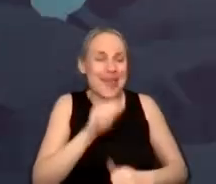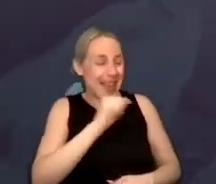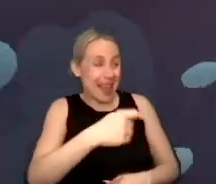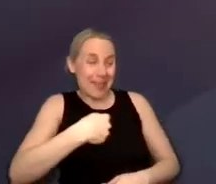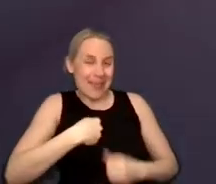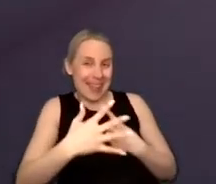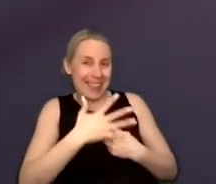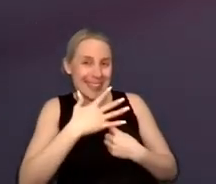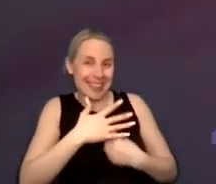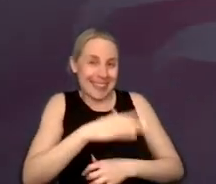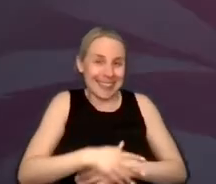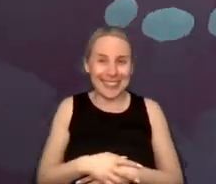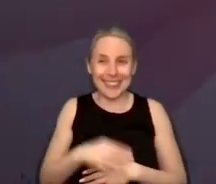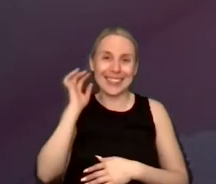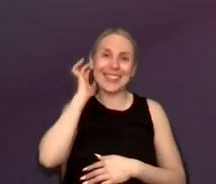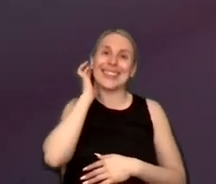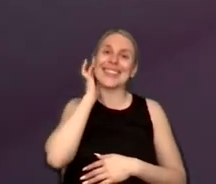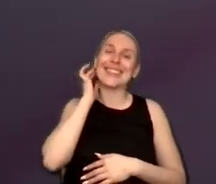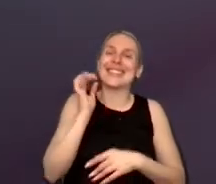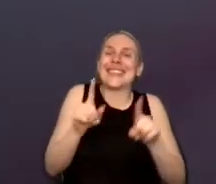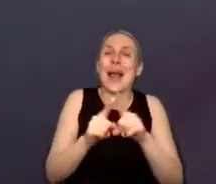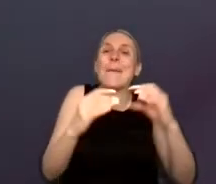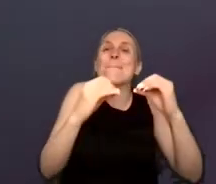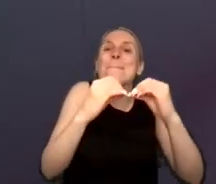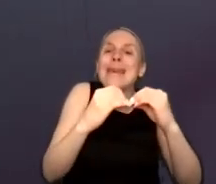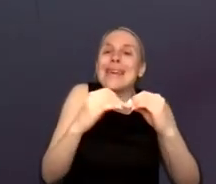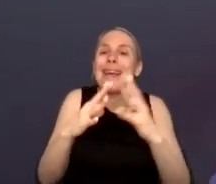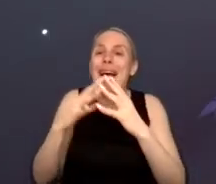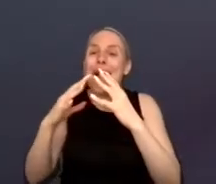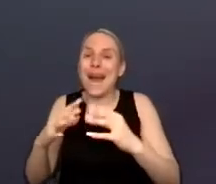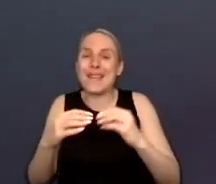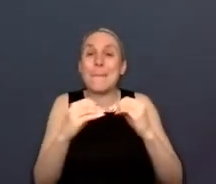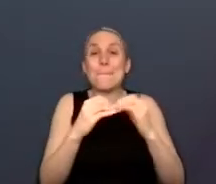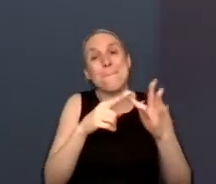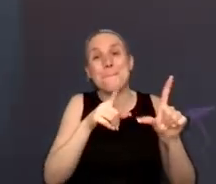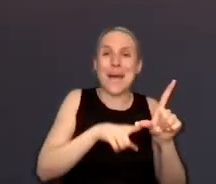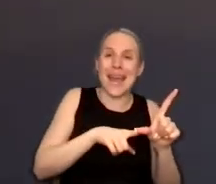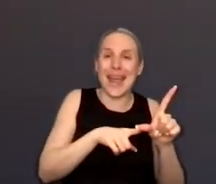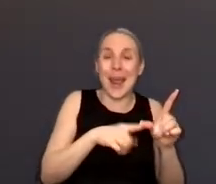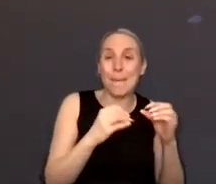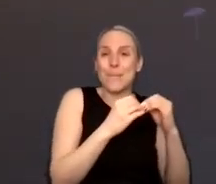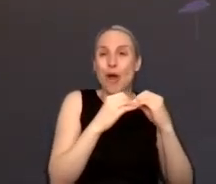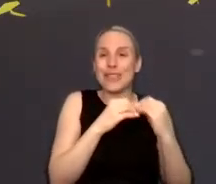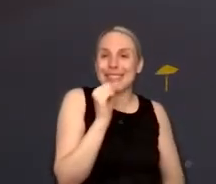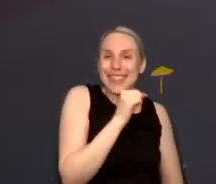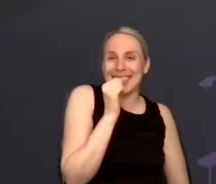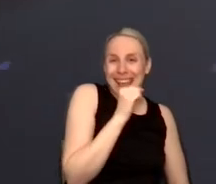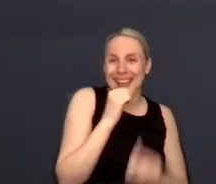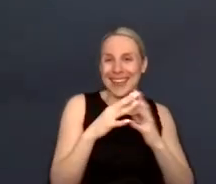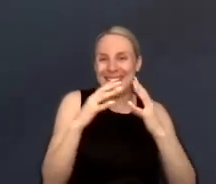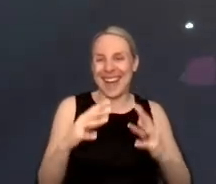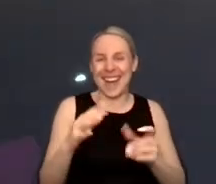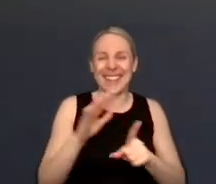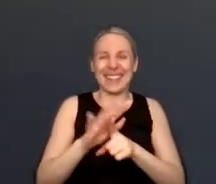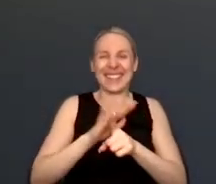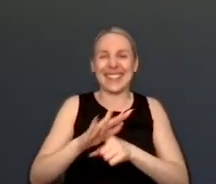So like beehive, not like beehive. Like beehive. Bayhive. Bee. Come on, guys. Come on.